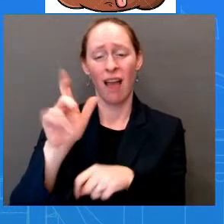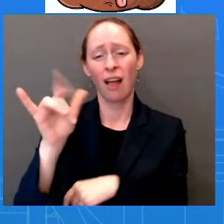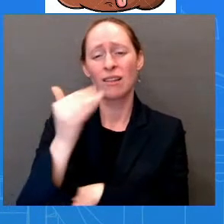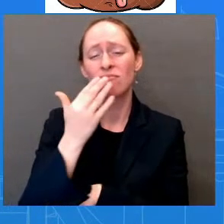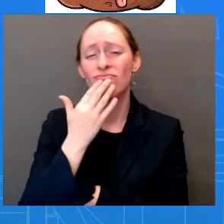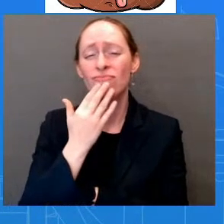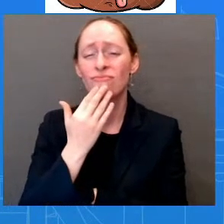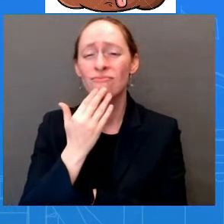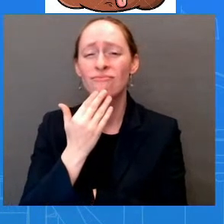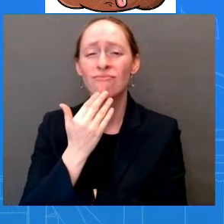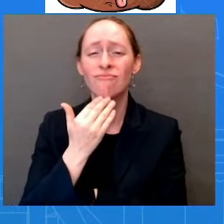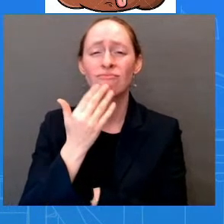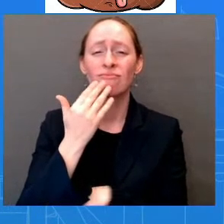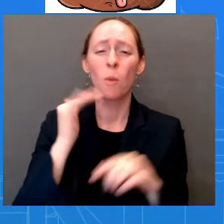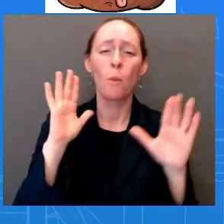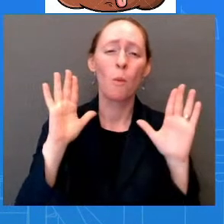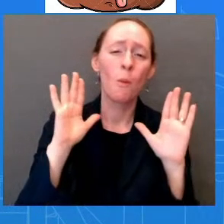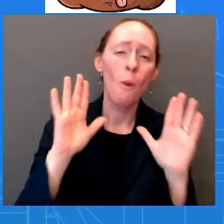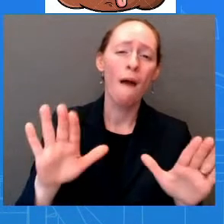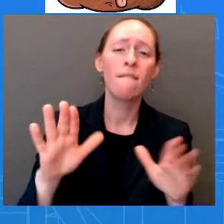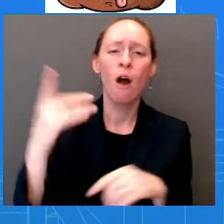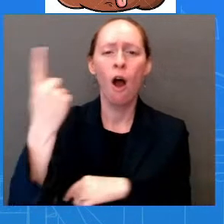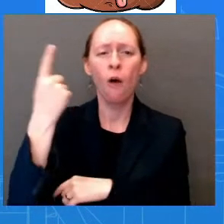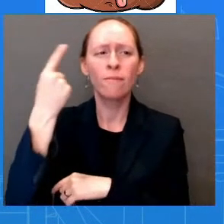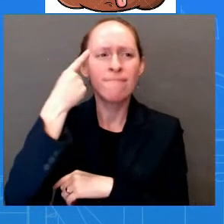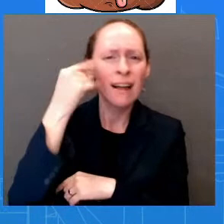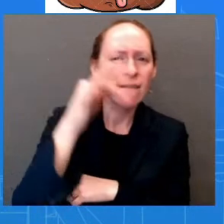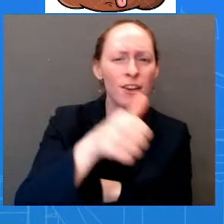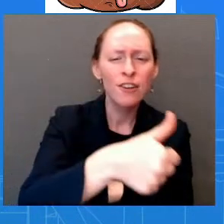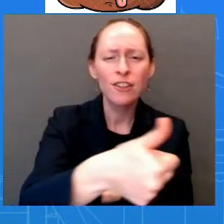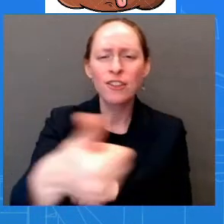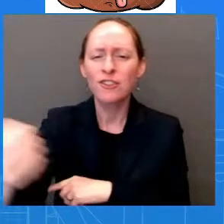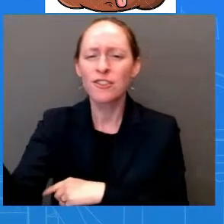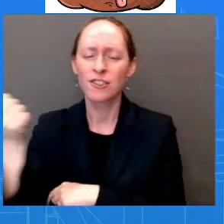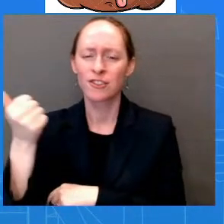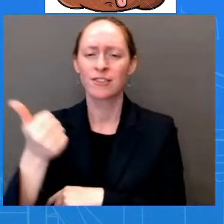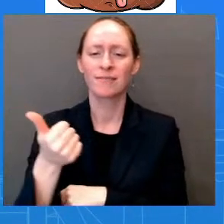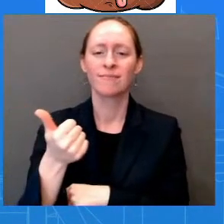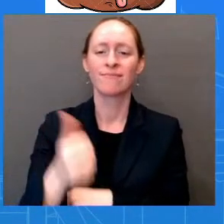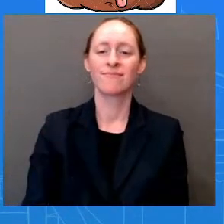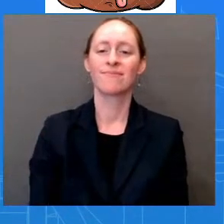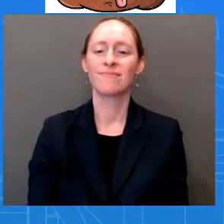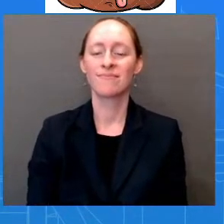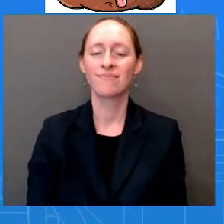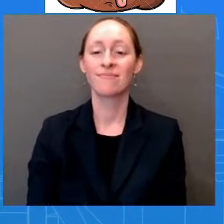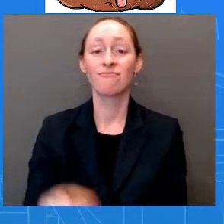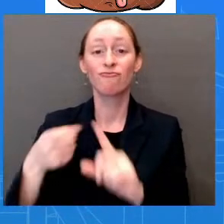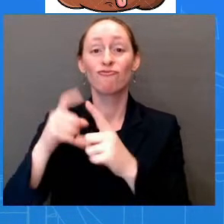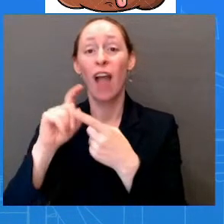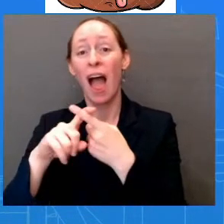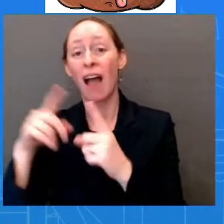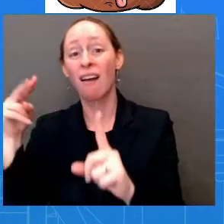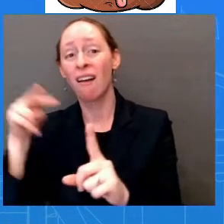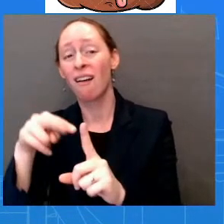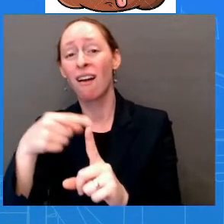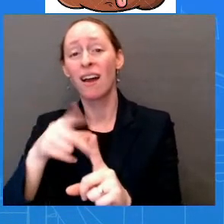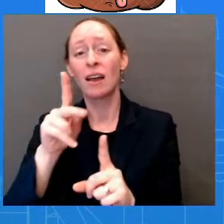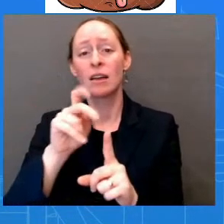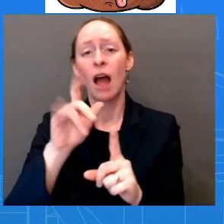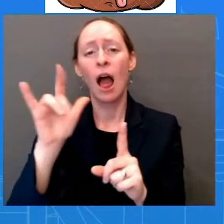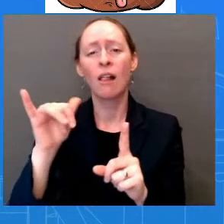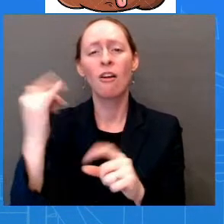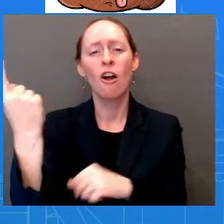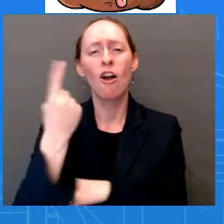herself. A friend of Kelly's recalled her being supportive and selfless and had looked forward to seeing her